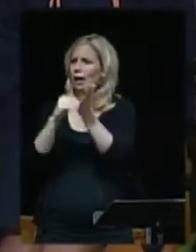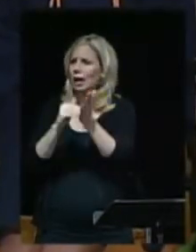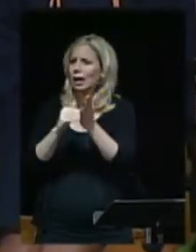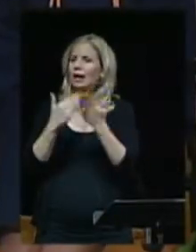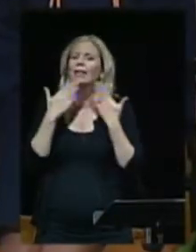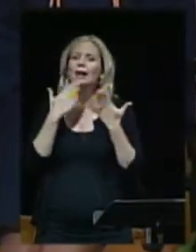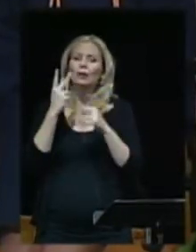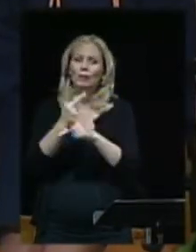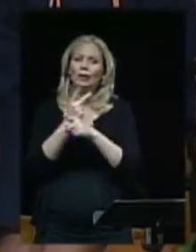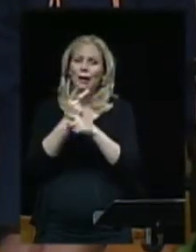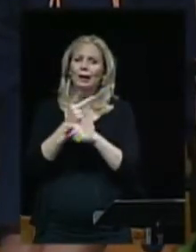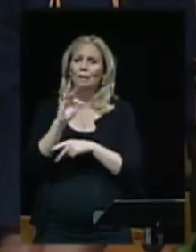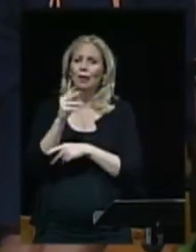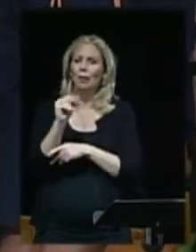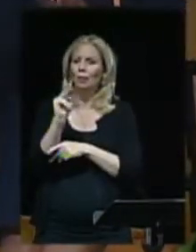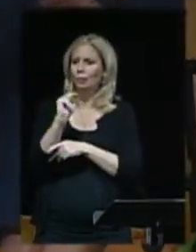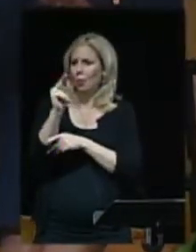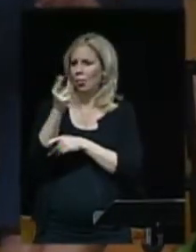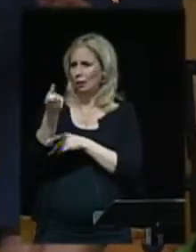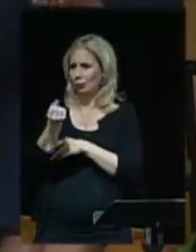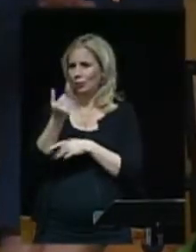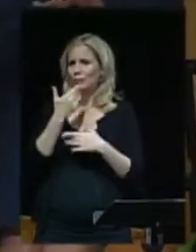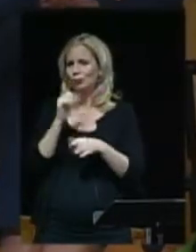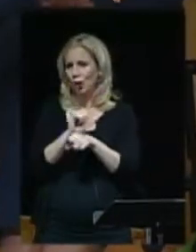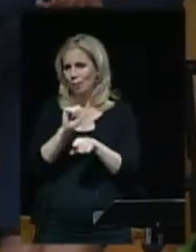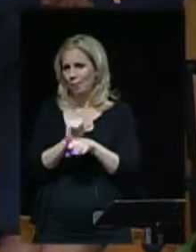you for taking care of Fargo North High School. Good job.